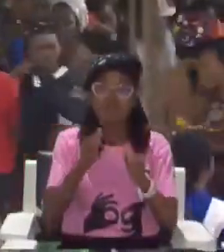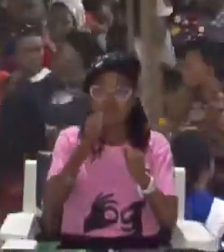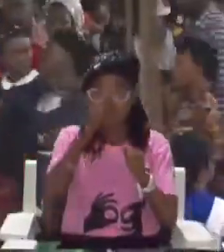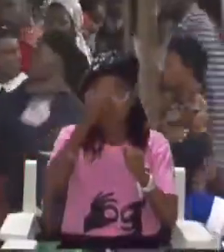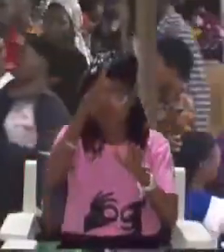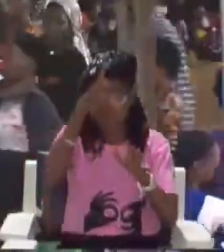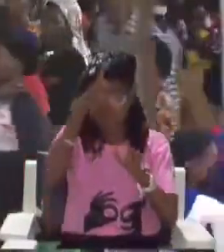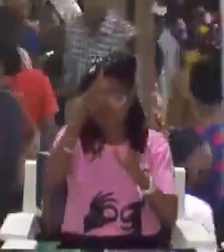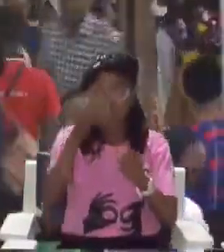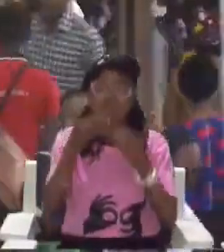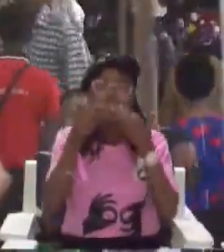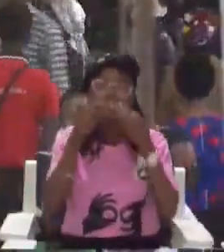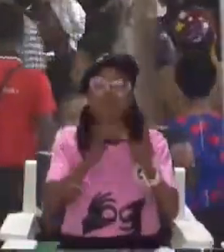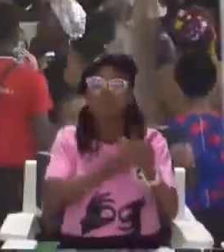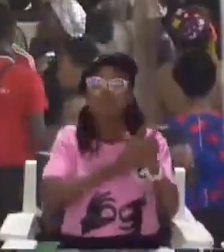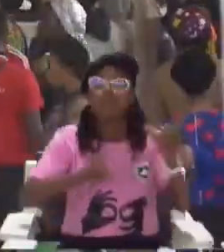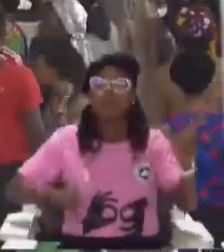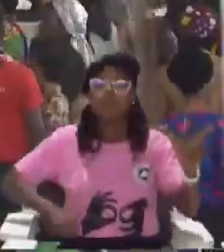Thank you, Lord.